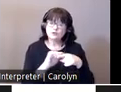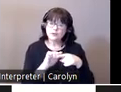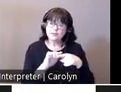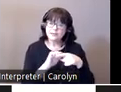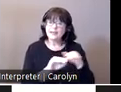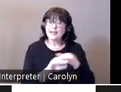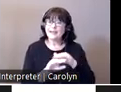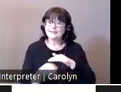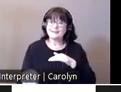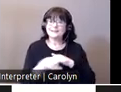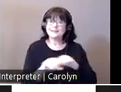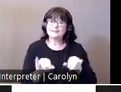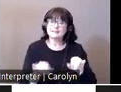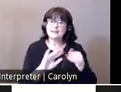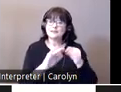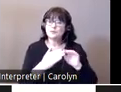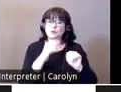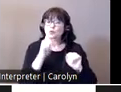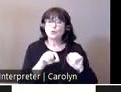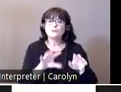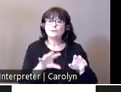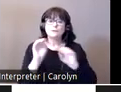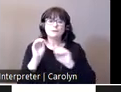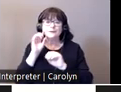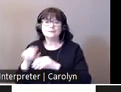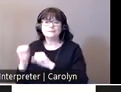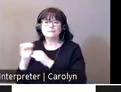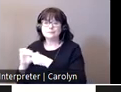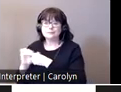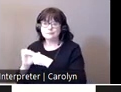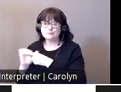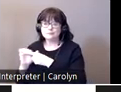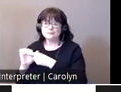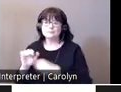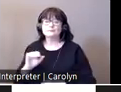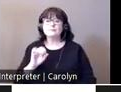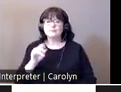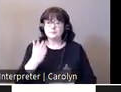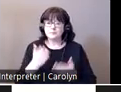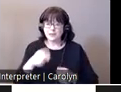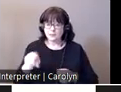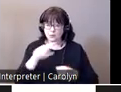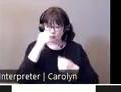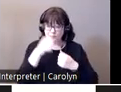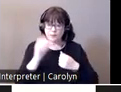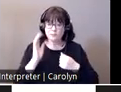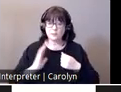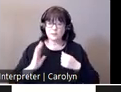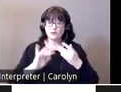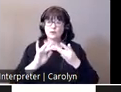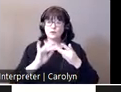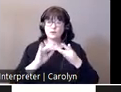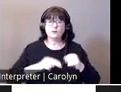If you've been around as long as I am, you'll remember some of the Contact Nord audio and video conferencing classrooms that appeared